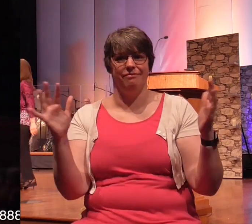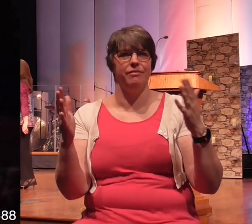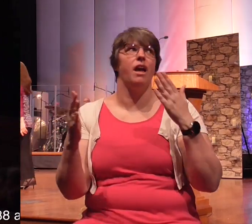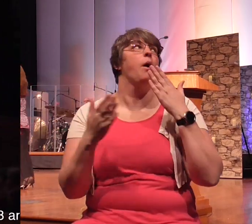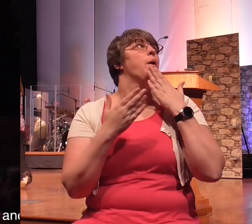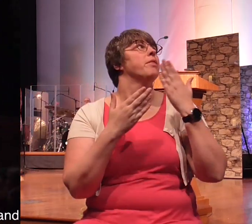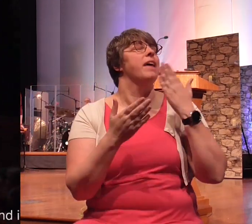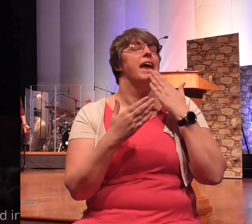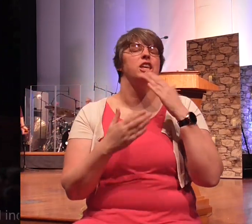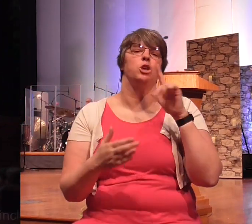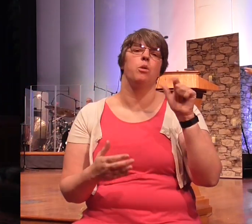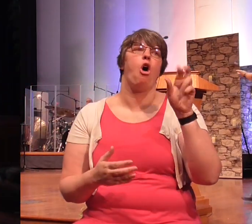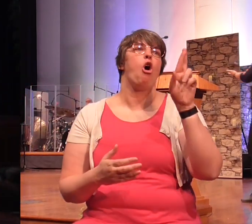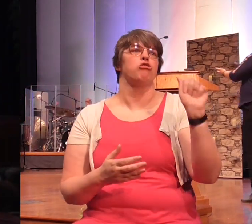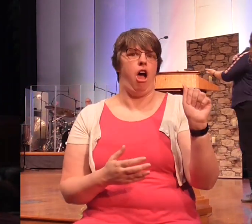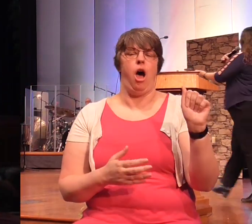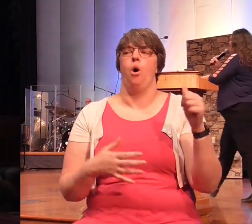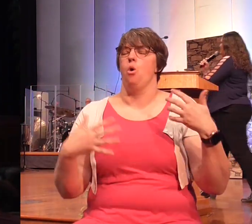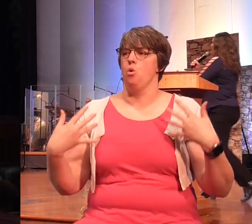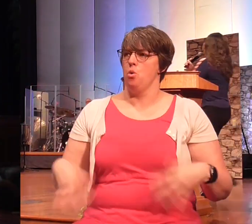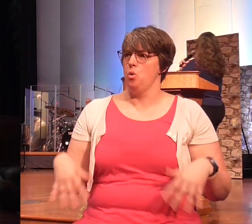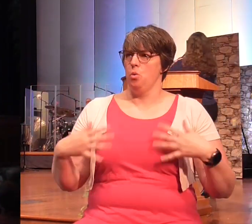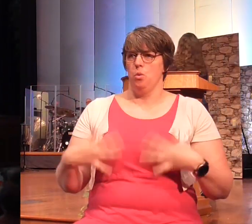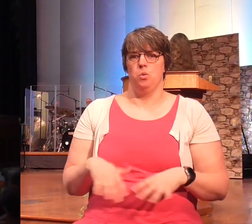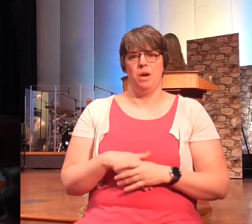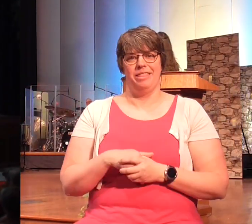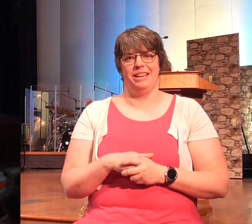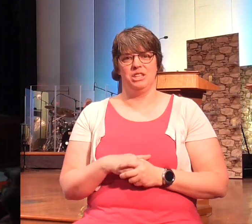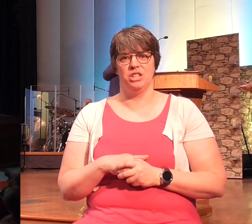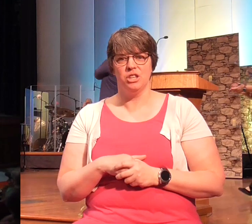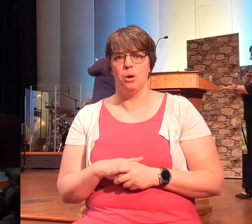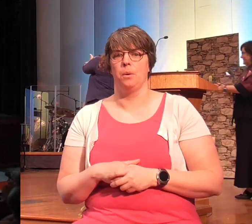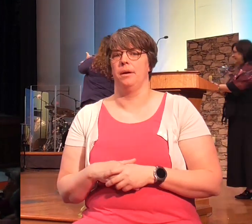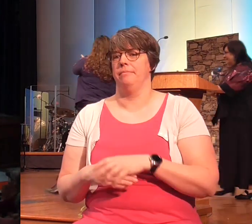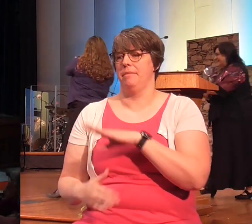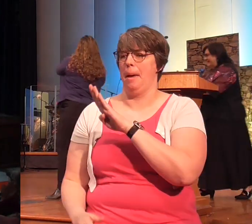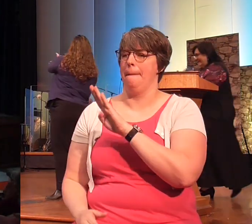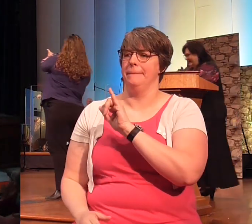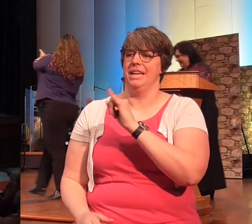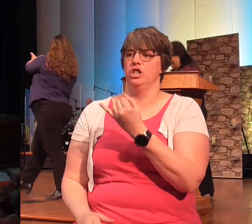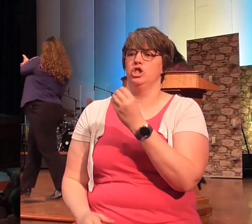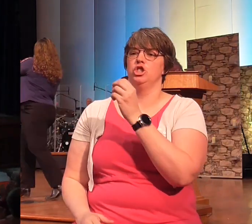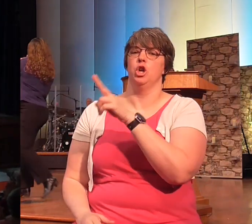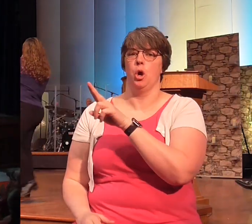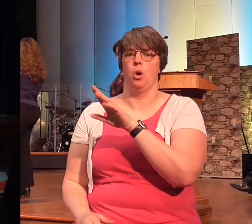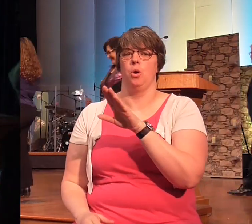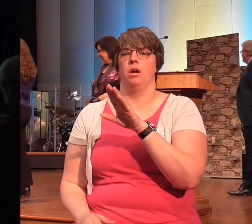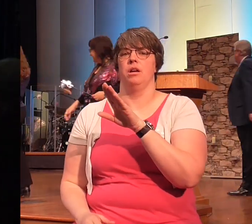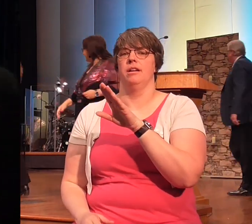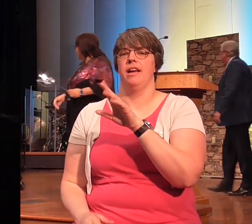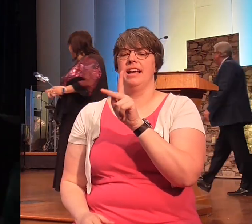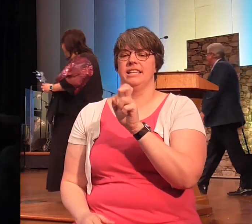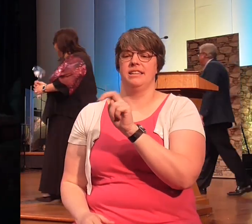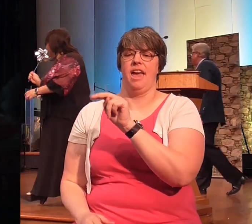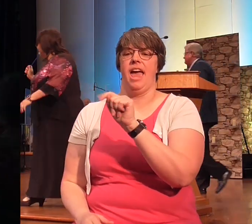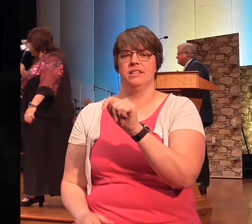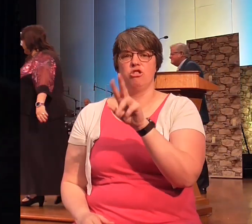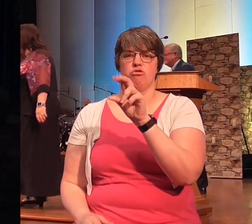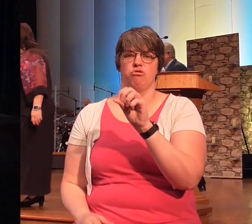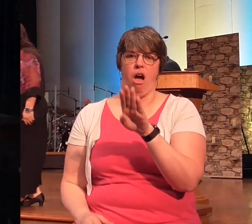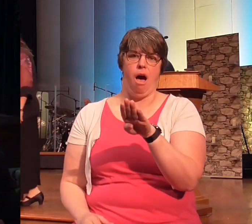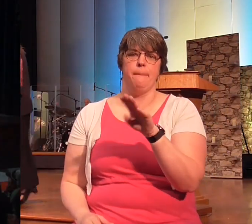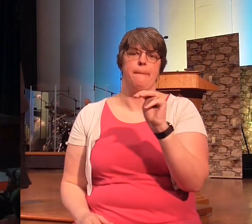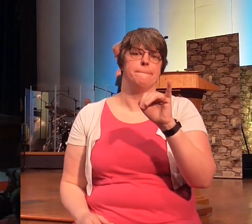Thank you, Laura Berman, Mile High Band, Bijou Barbosa, Mike Marlier, Dr. Kent Rautenstrauss, and Rob